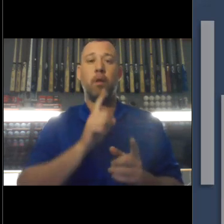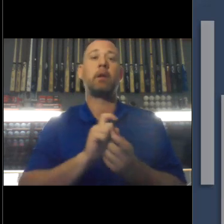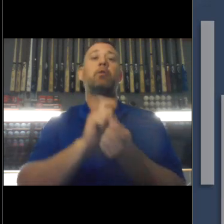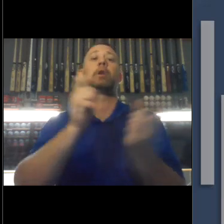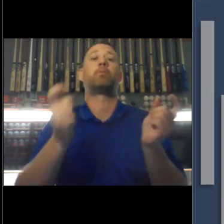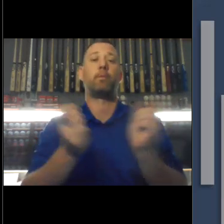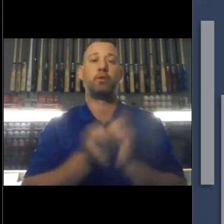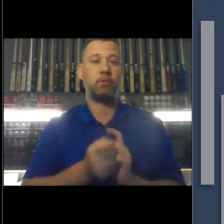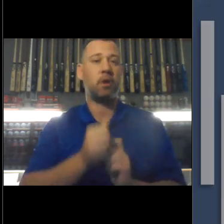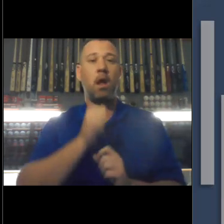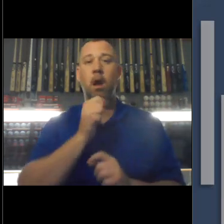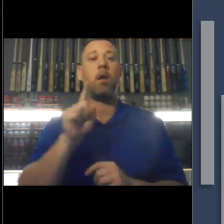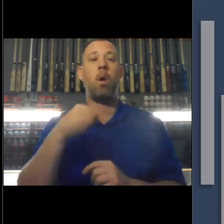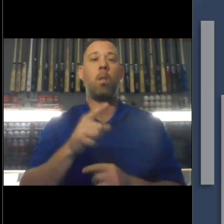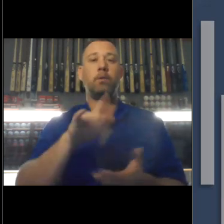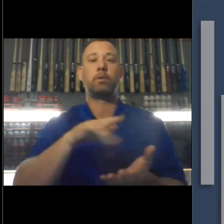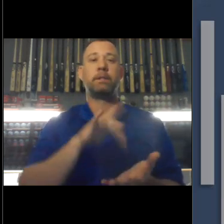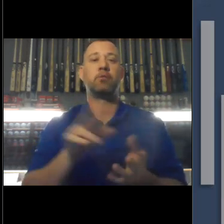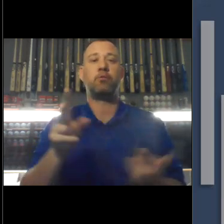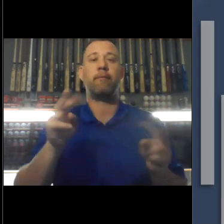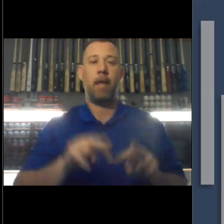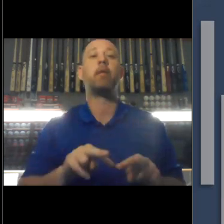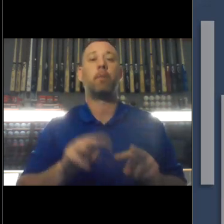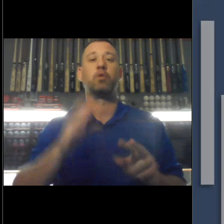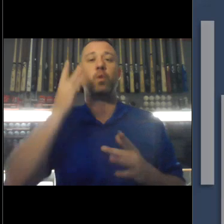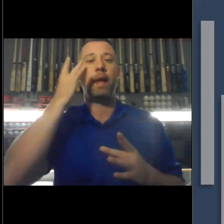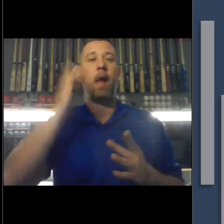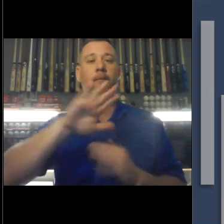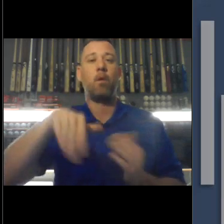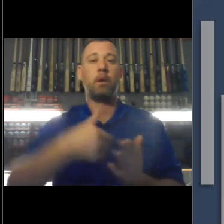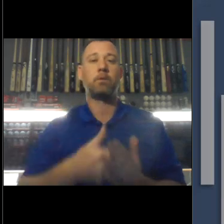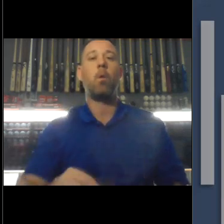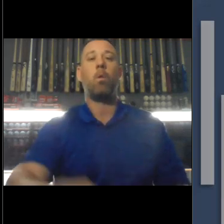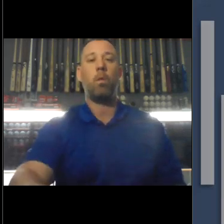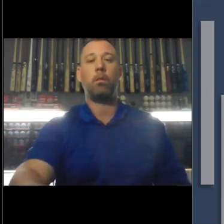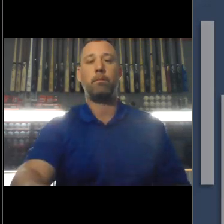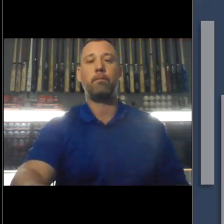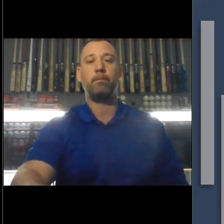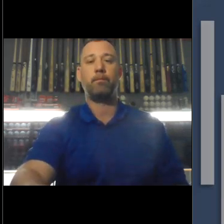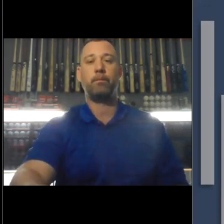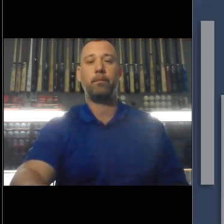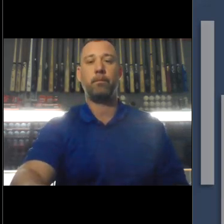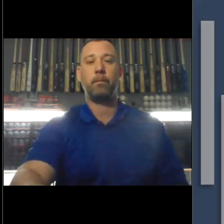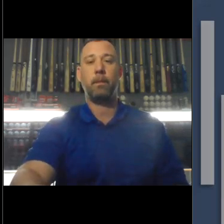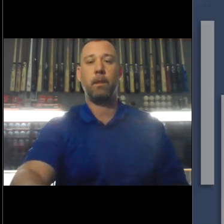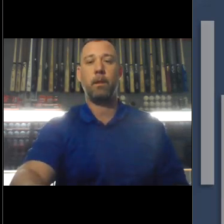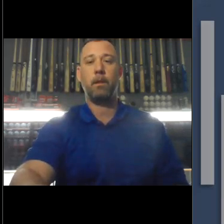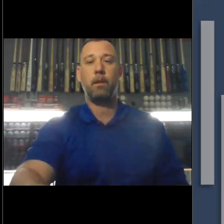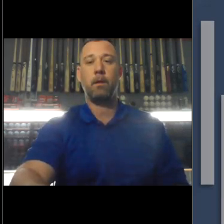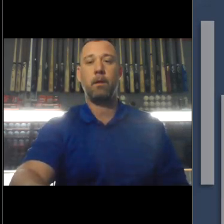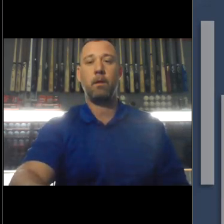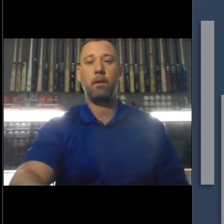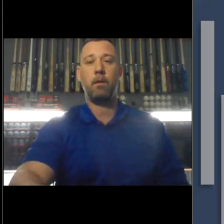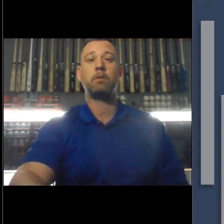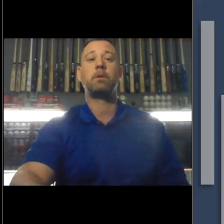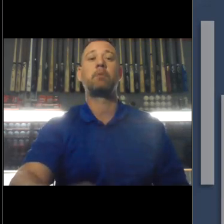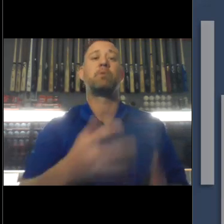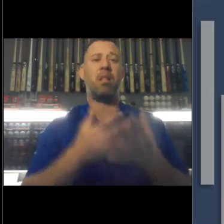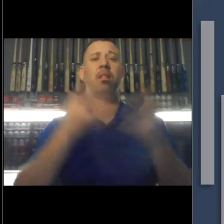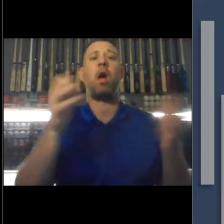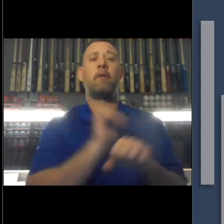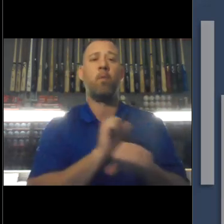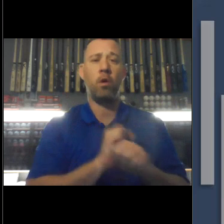changes, not just to the Central Valley, but to California as a whole. It was a lot of impressive work going on in other areas, and it